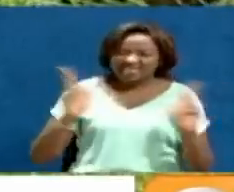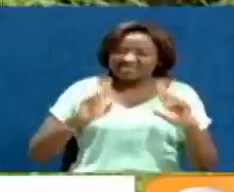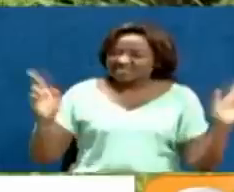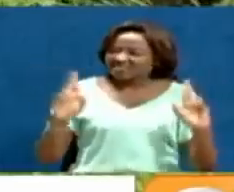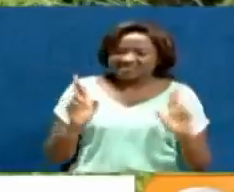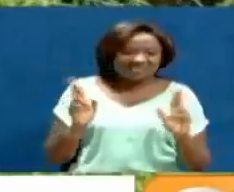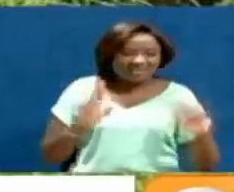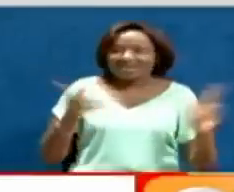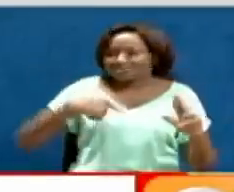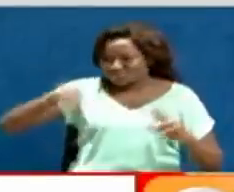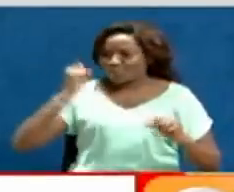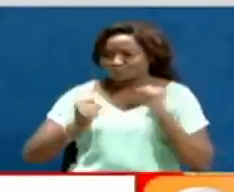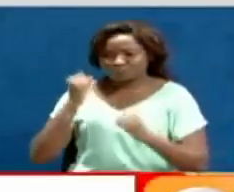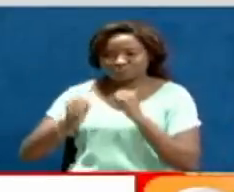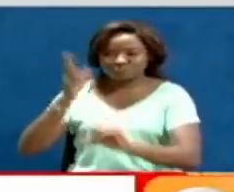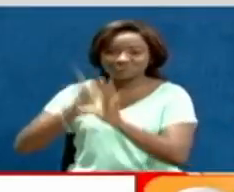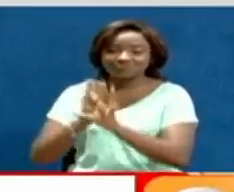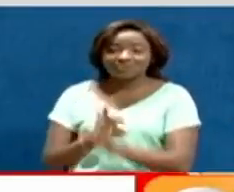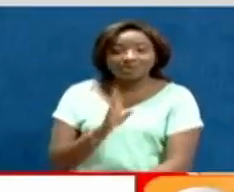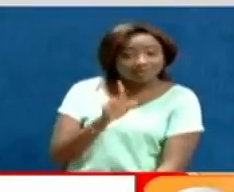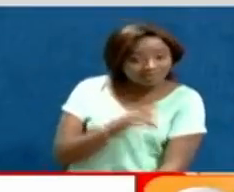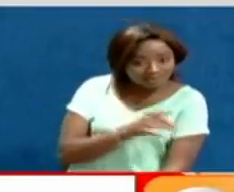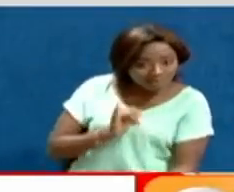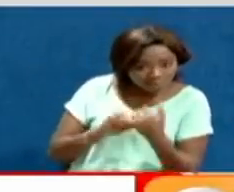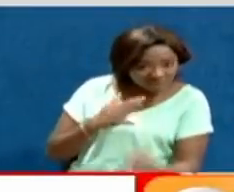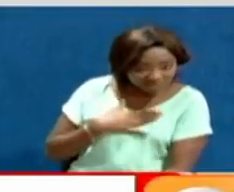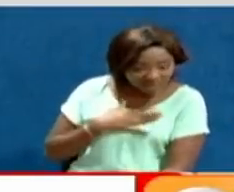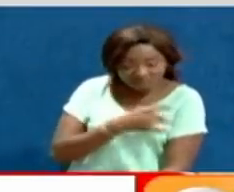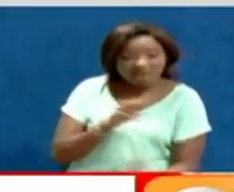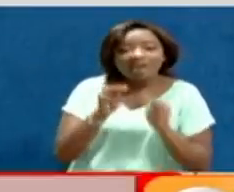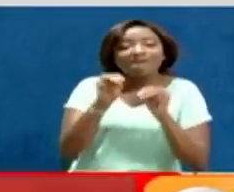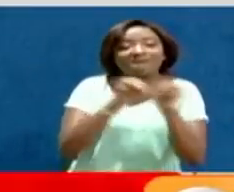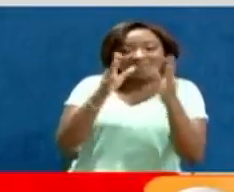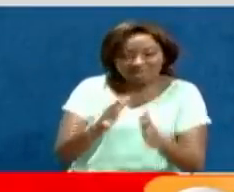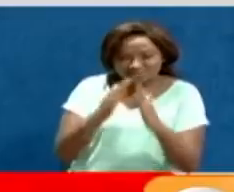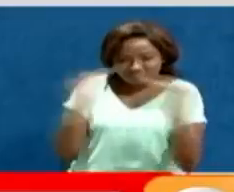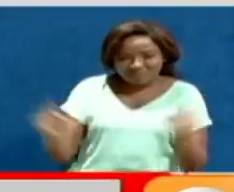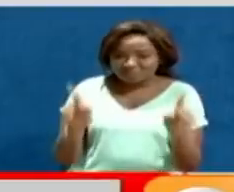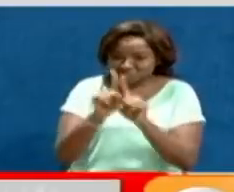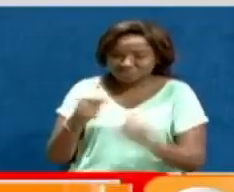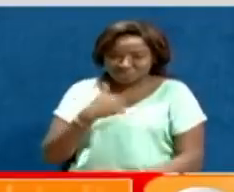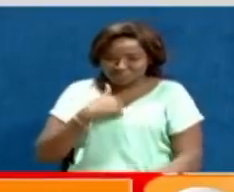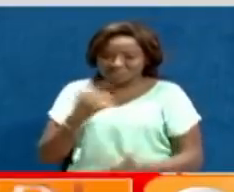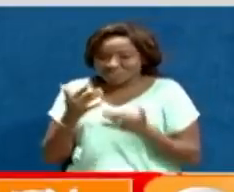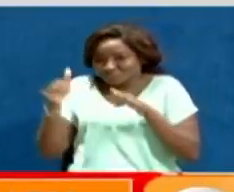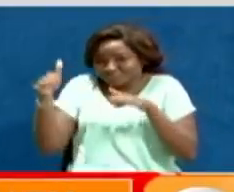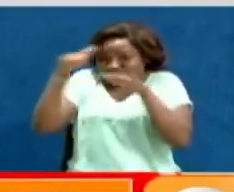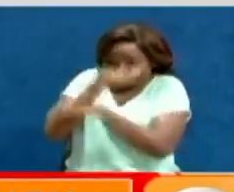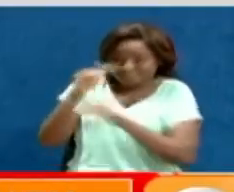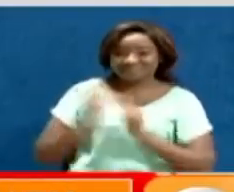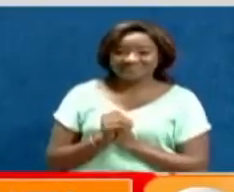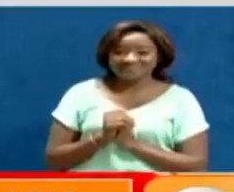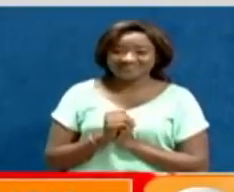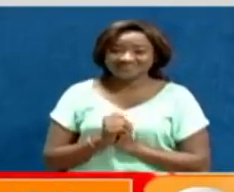ready to go out. She's the manager of the house and farm which we have. So I